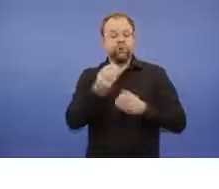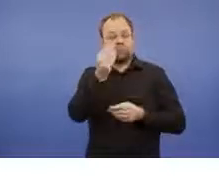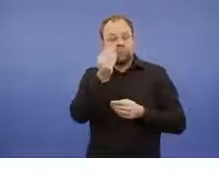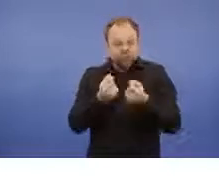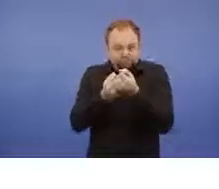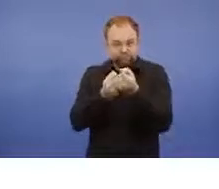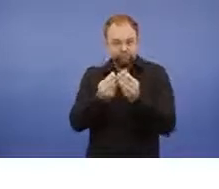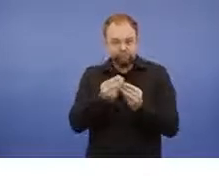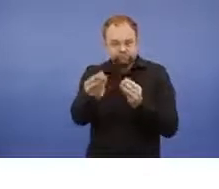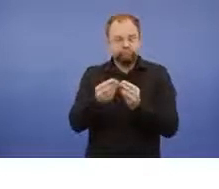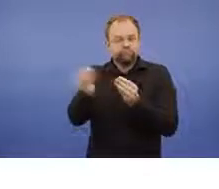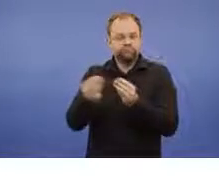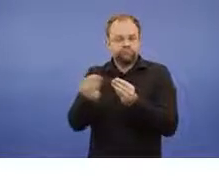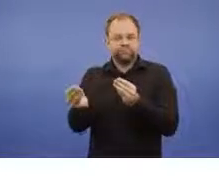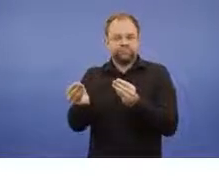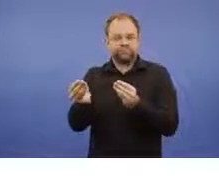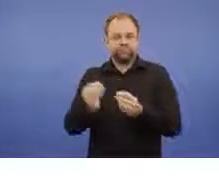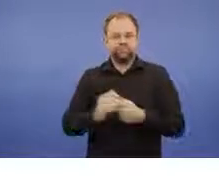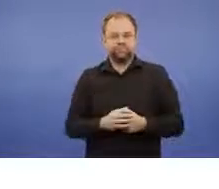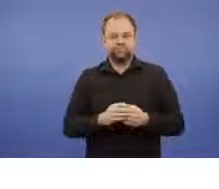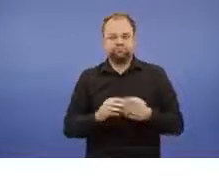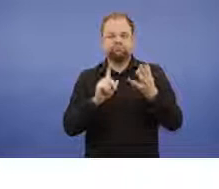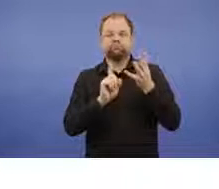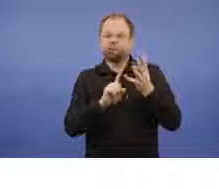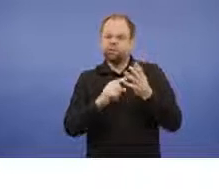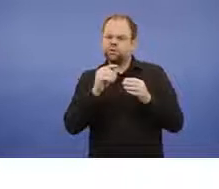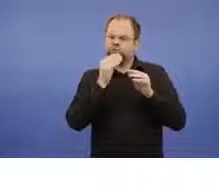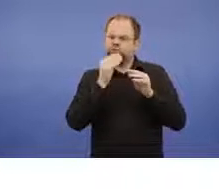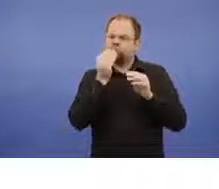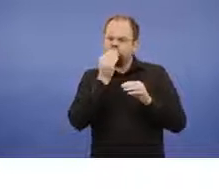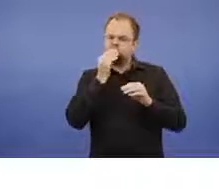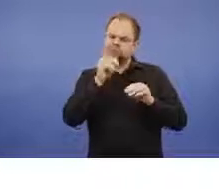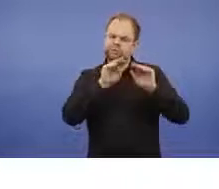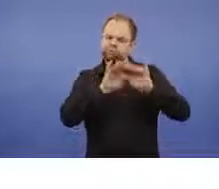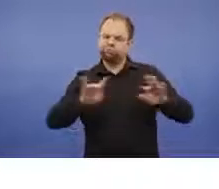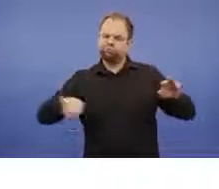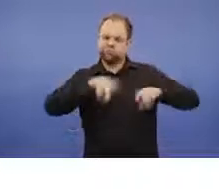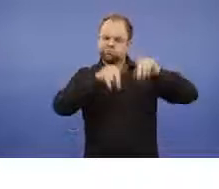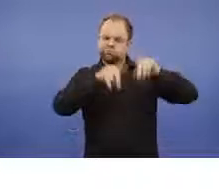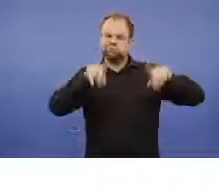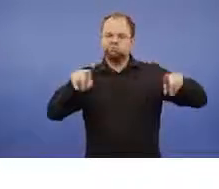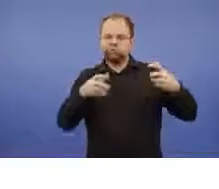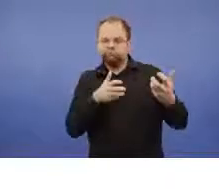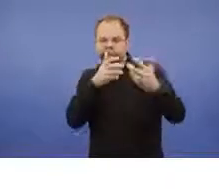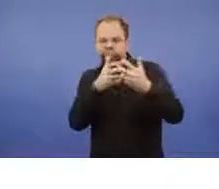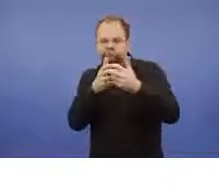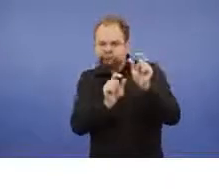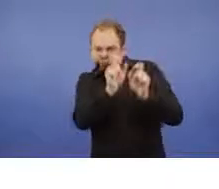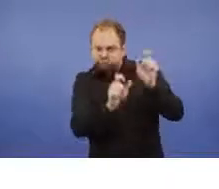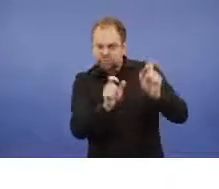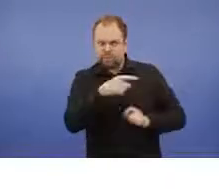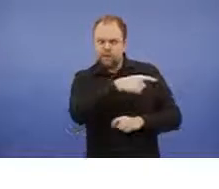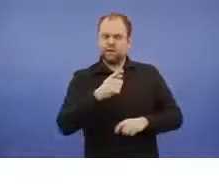an inclusive registration and data collection system. And here we recommend the use of Washington Group short set